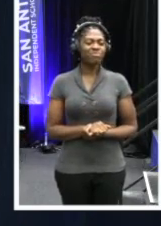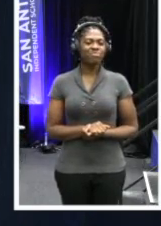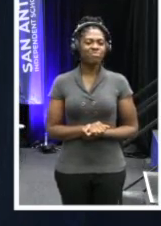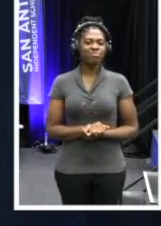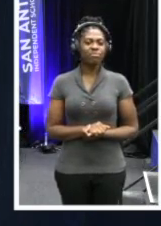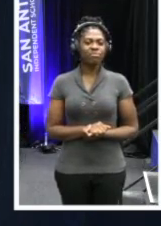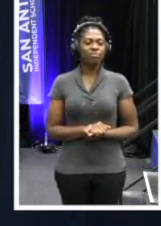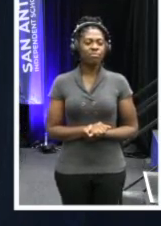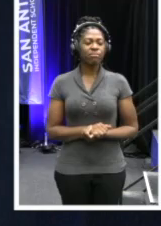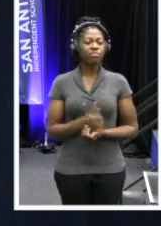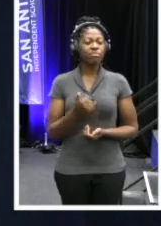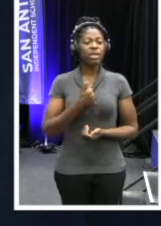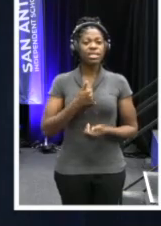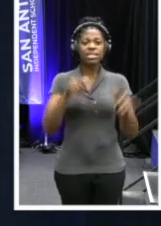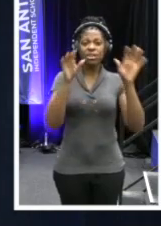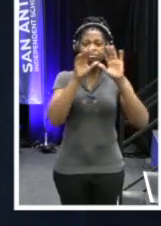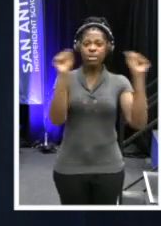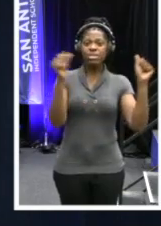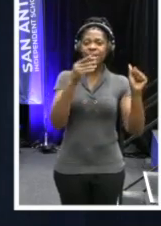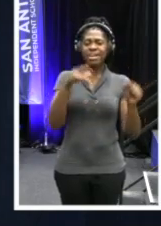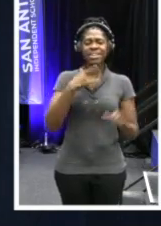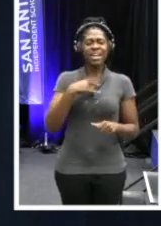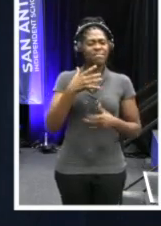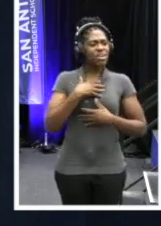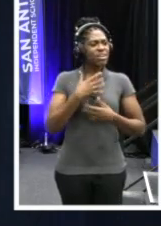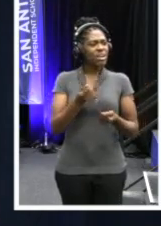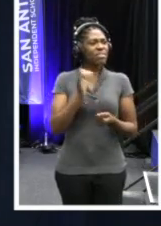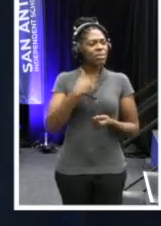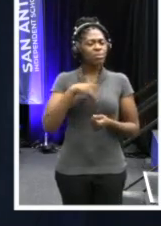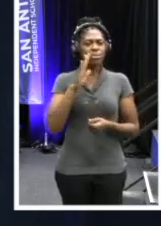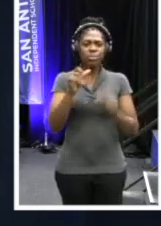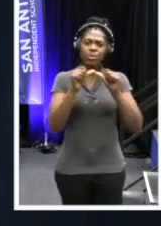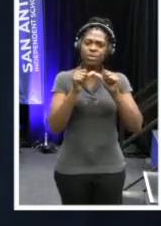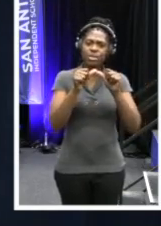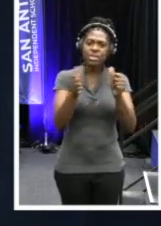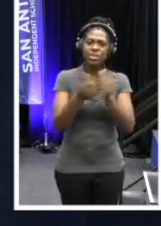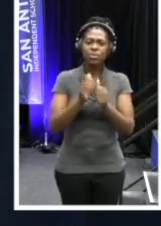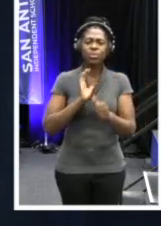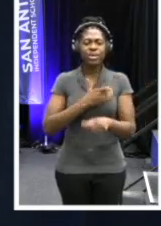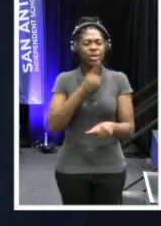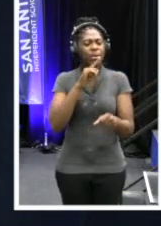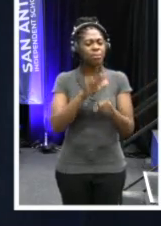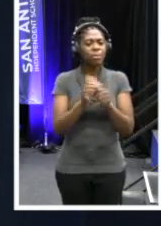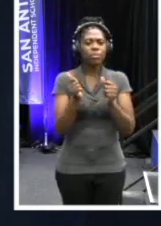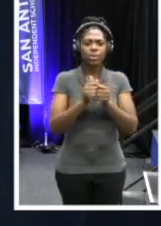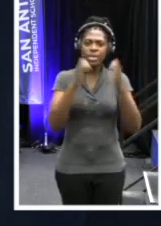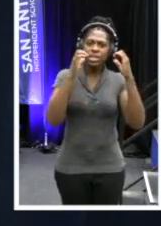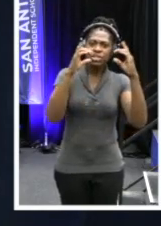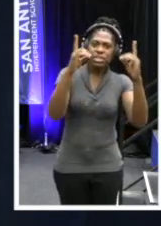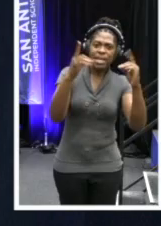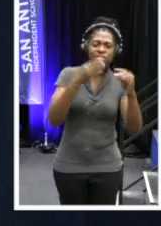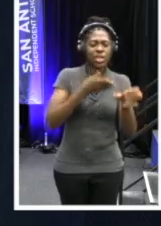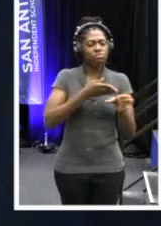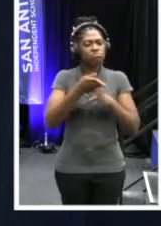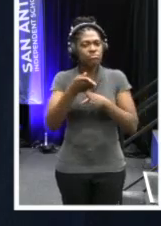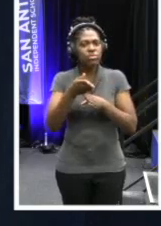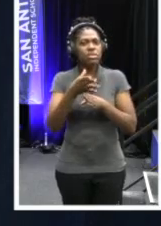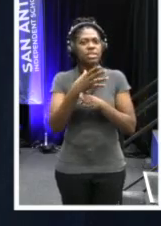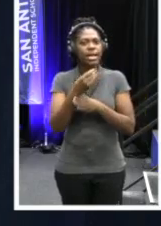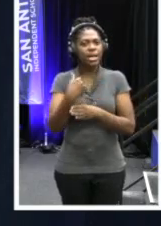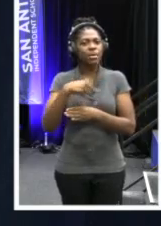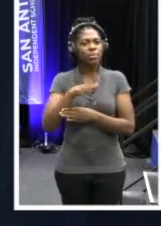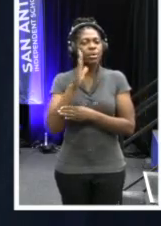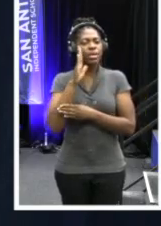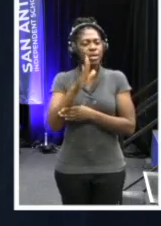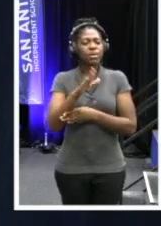As your president, I am confident that we will remain steadfast in our commitment to our education and career paths and achieve long-lasting